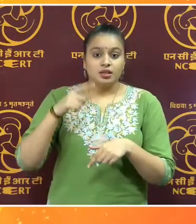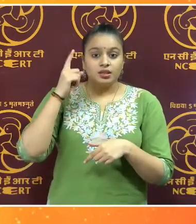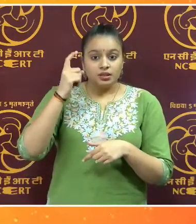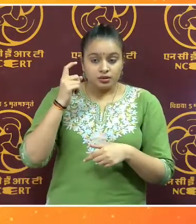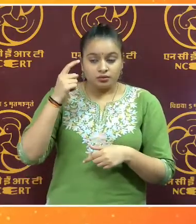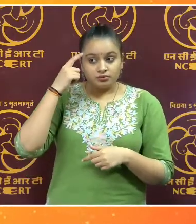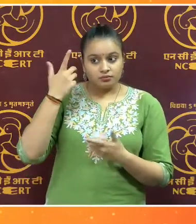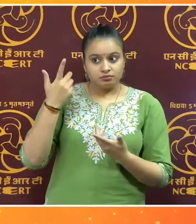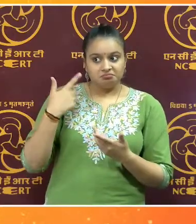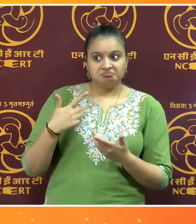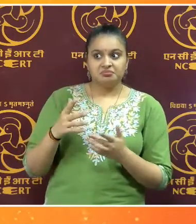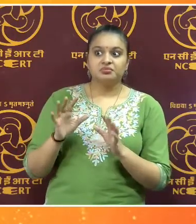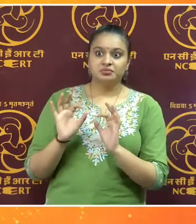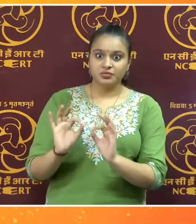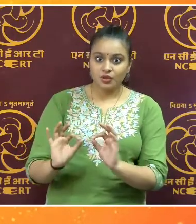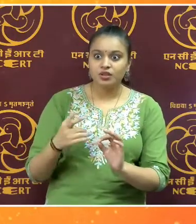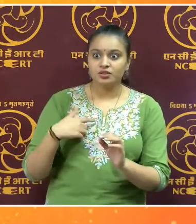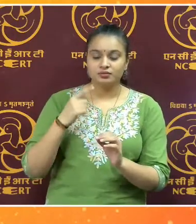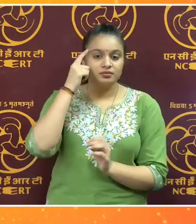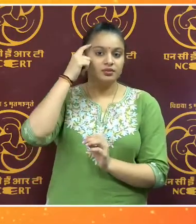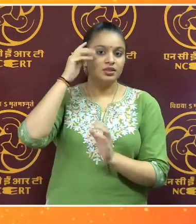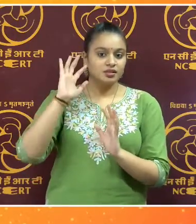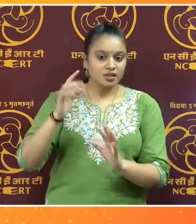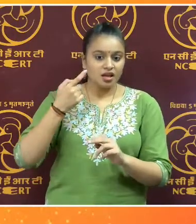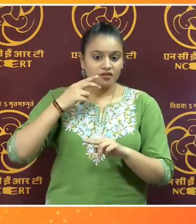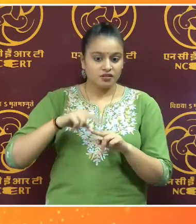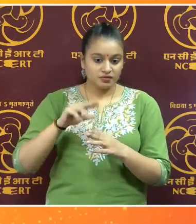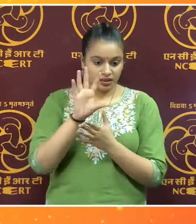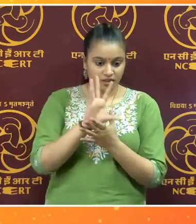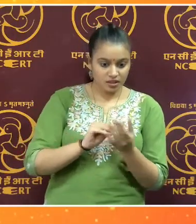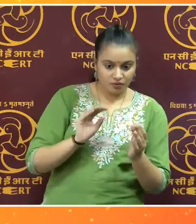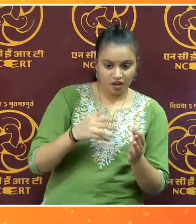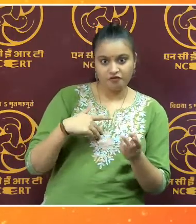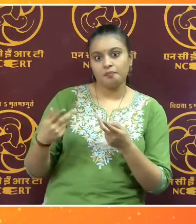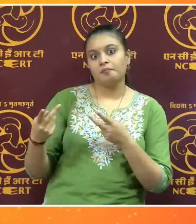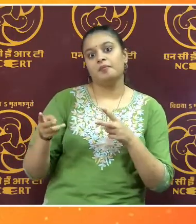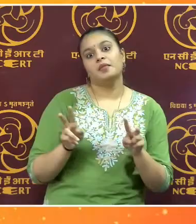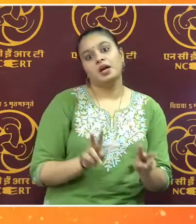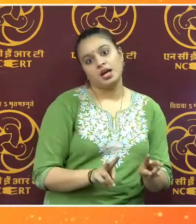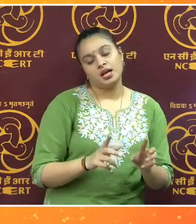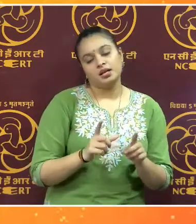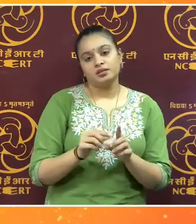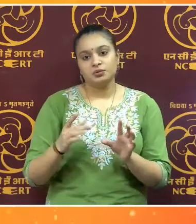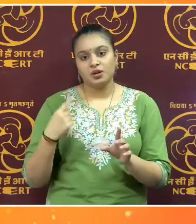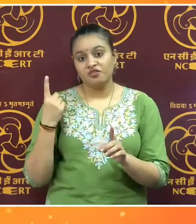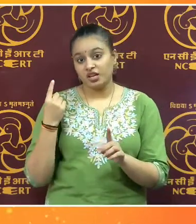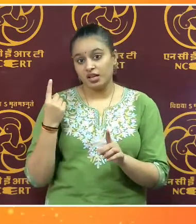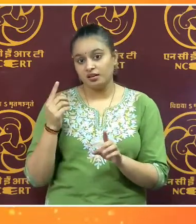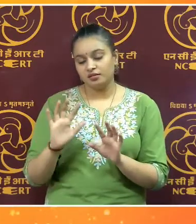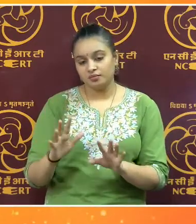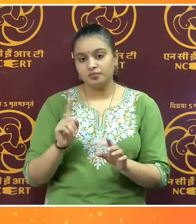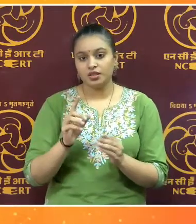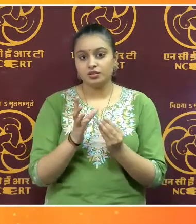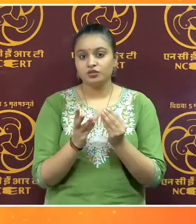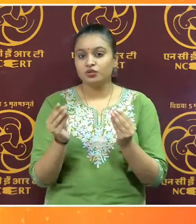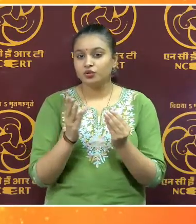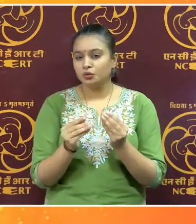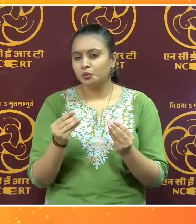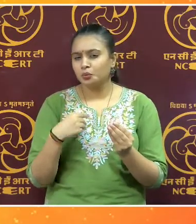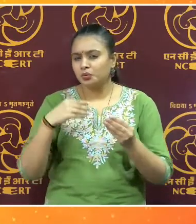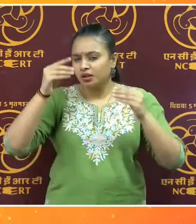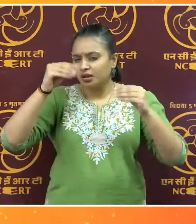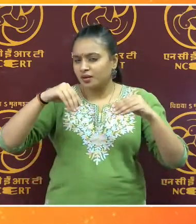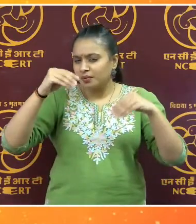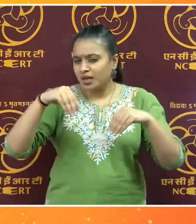in his head, "Thank God he didn't realize that blunder that I have committed. I did yesterday. But the notes are still wet from the night's